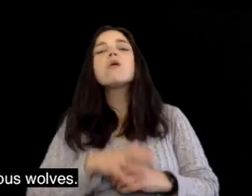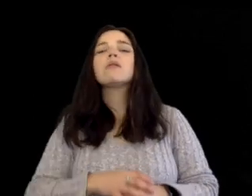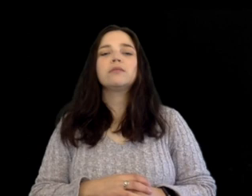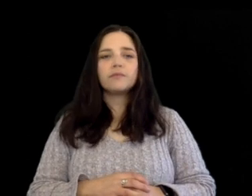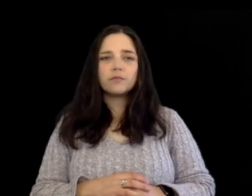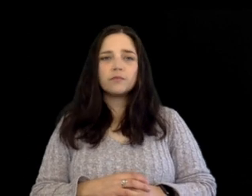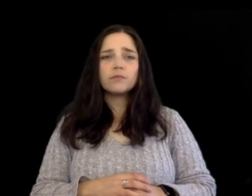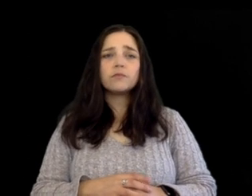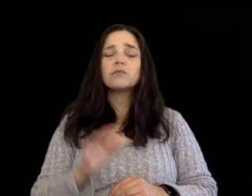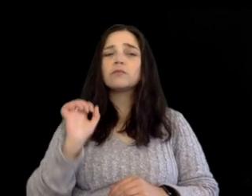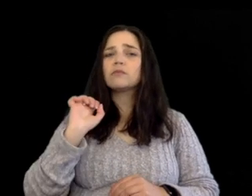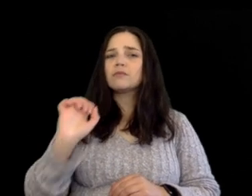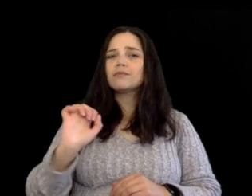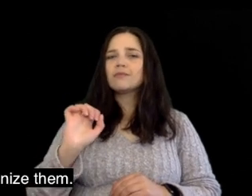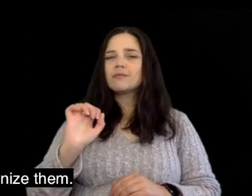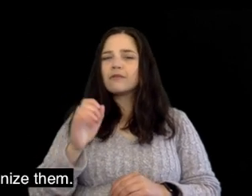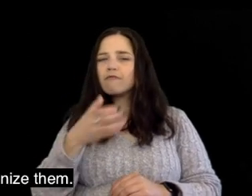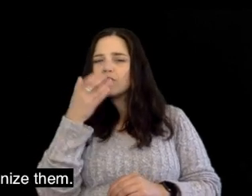ferocious wolves.